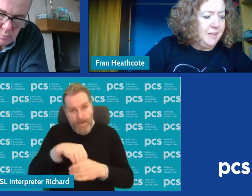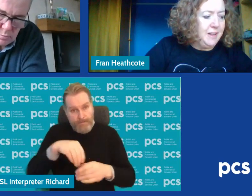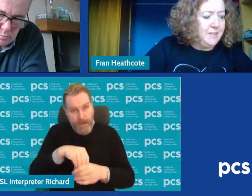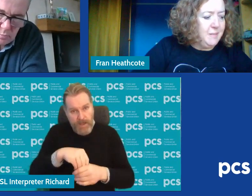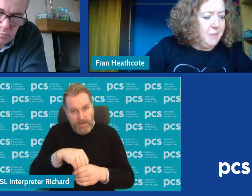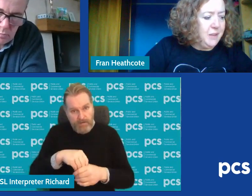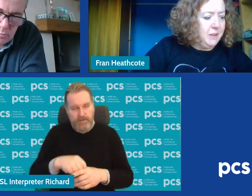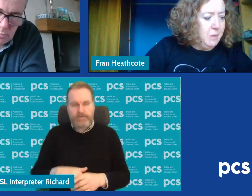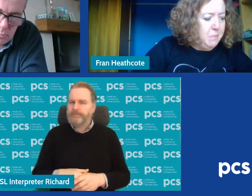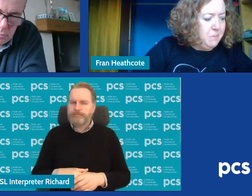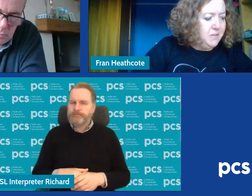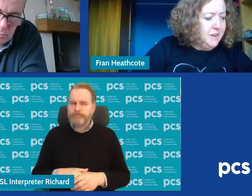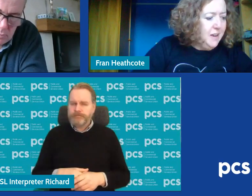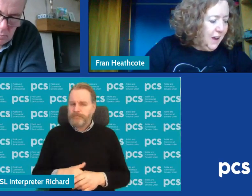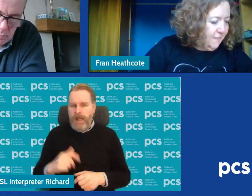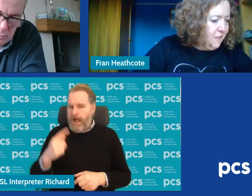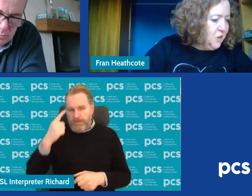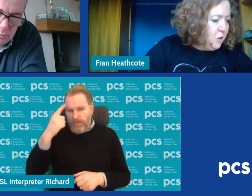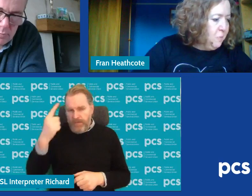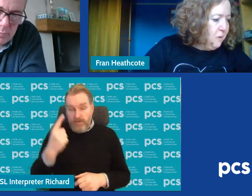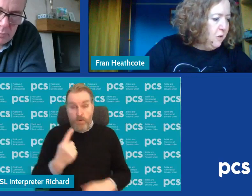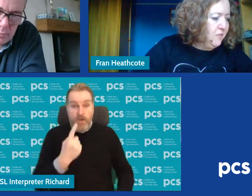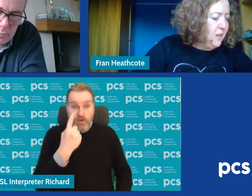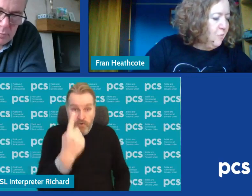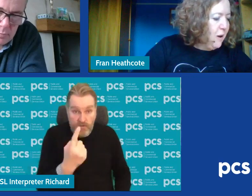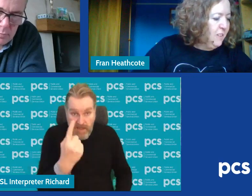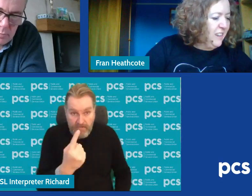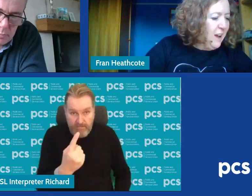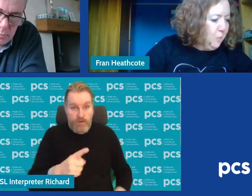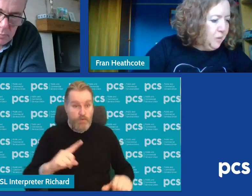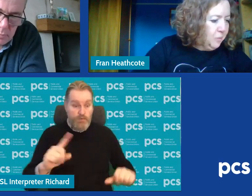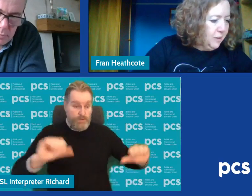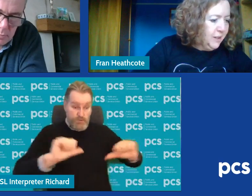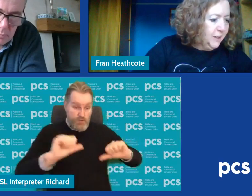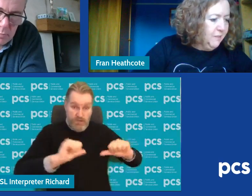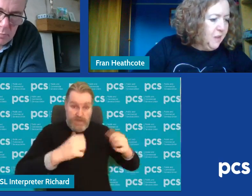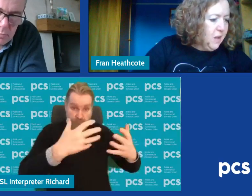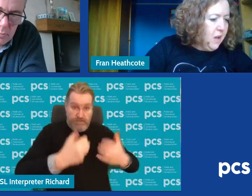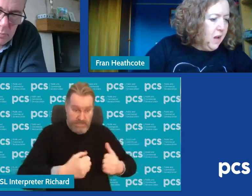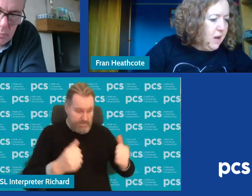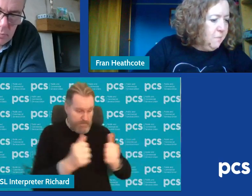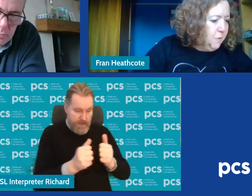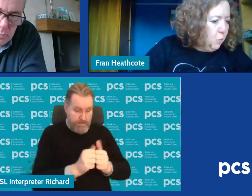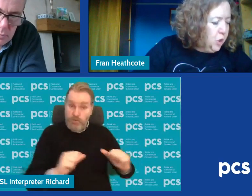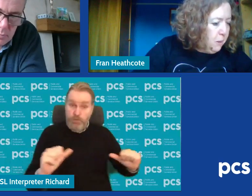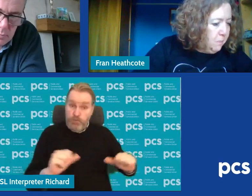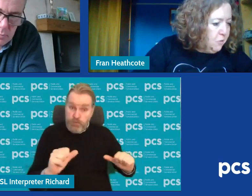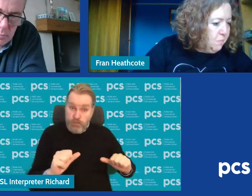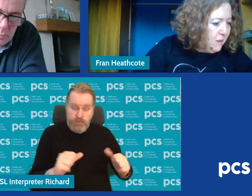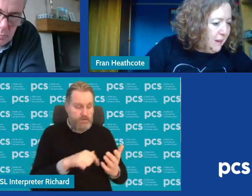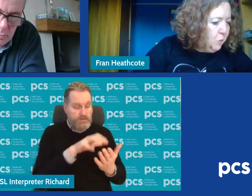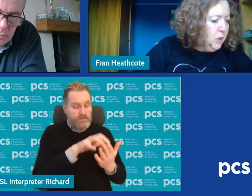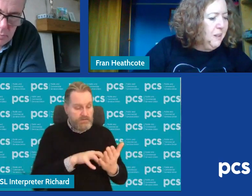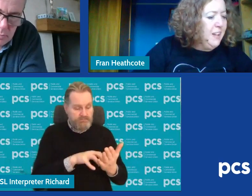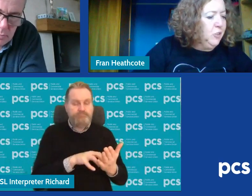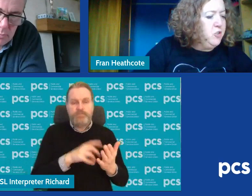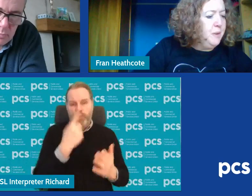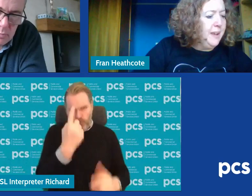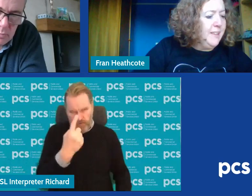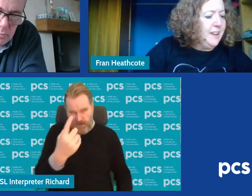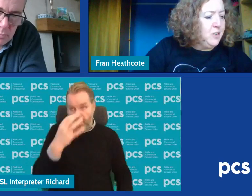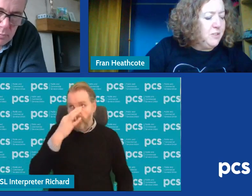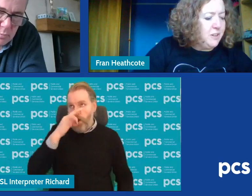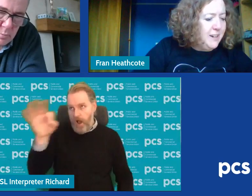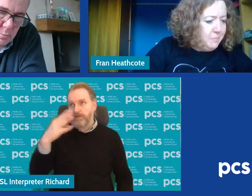think that that's something that members have to do, but certainly reps can help them with that. We plan on